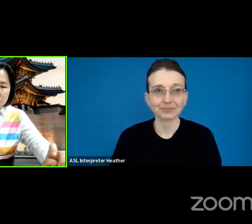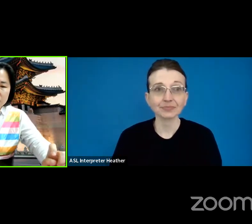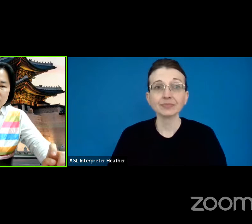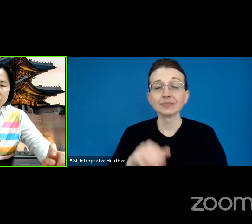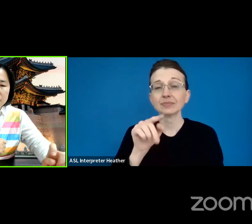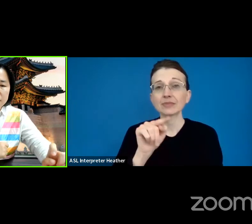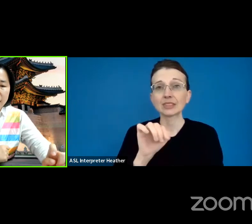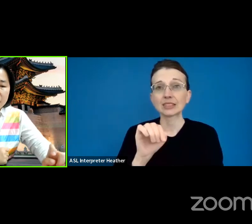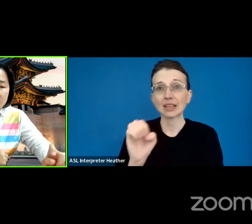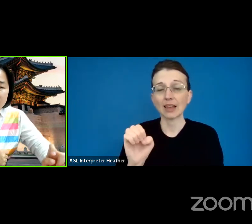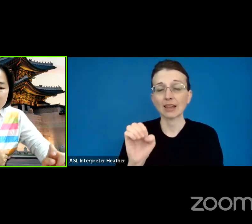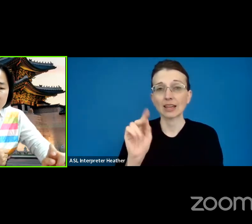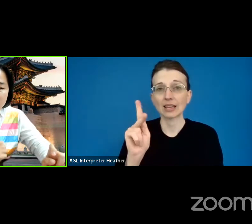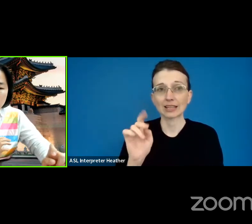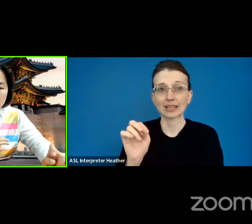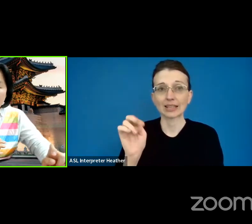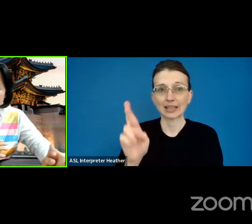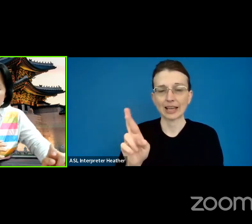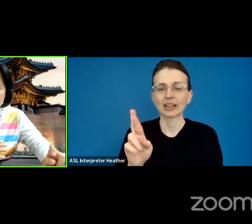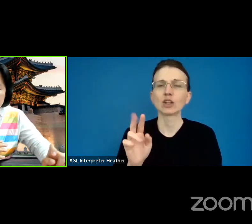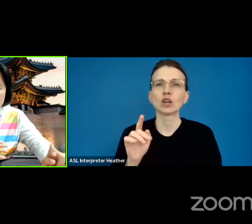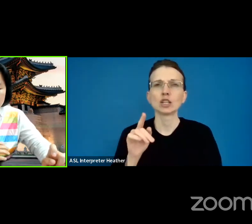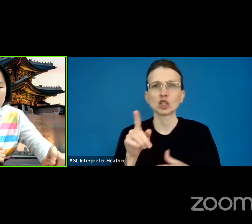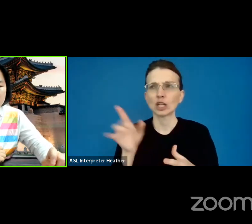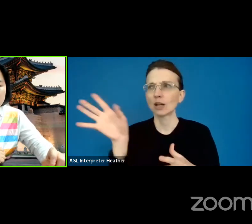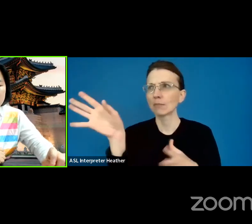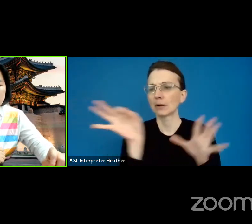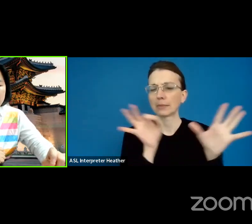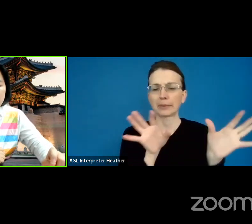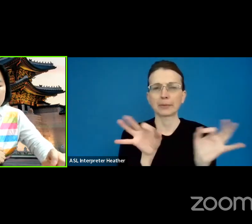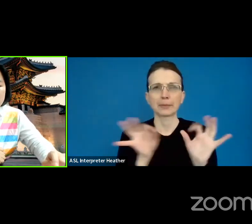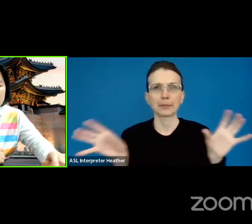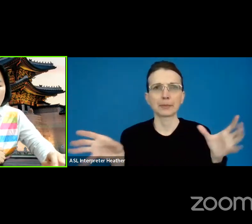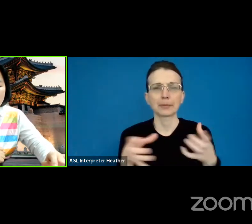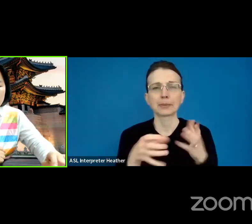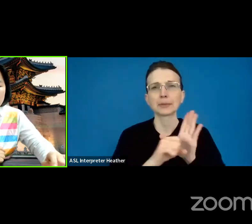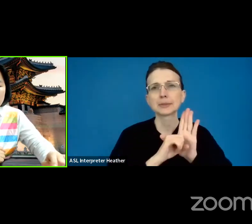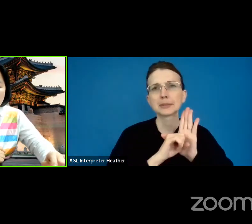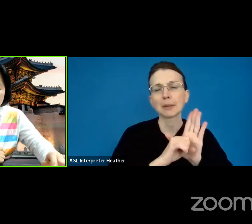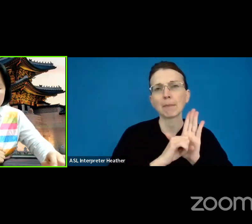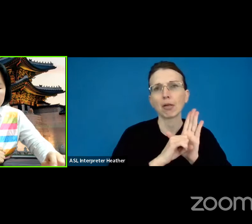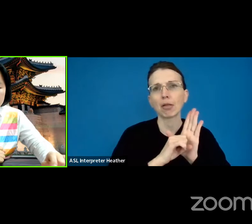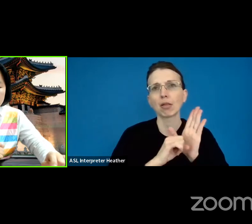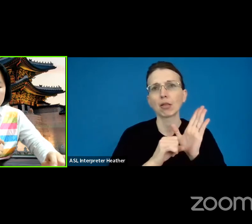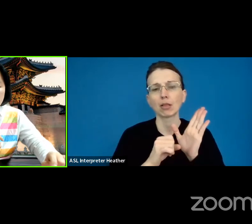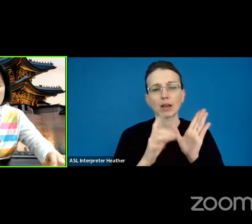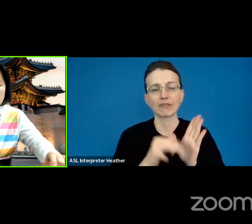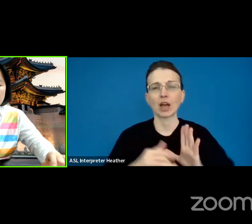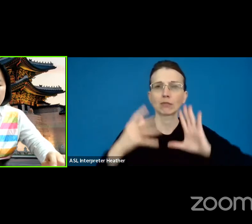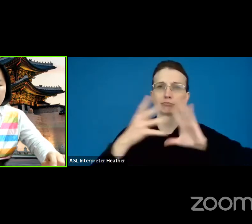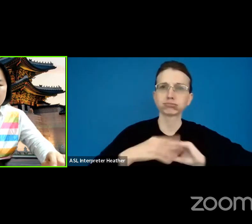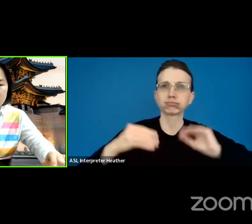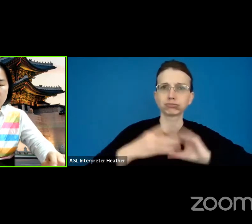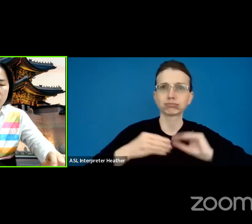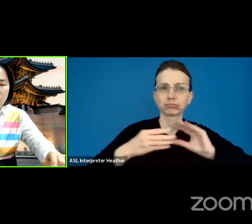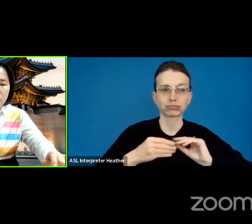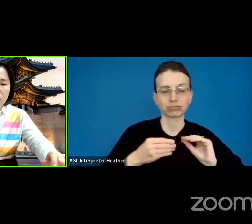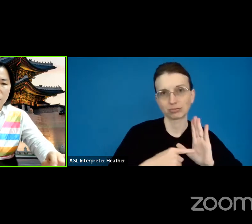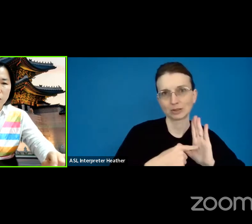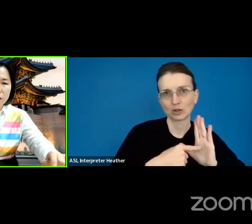Tekela delicately combines the symbolism of the folktale featuring a